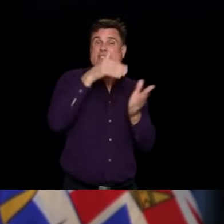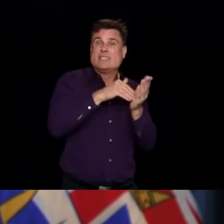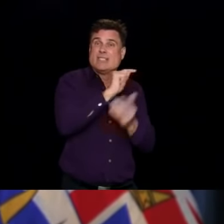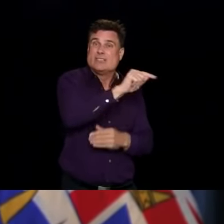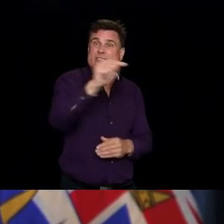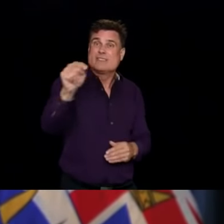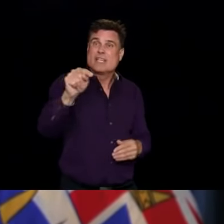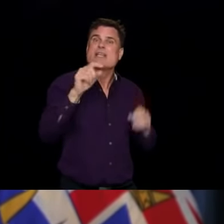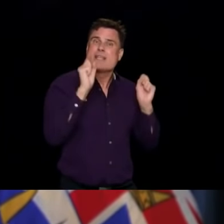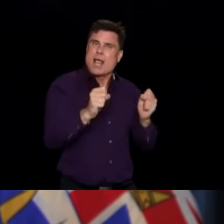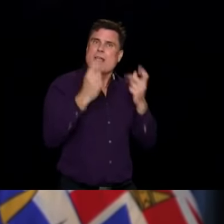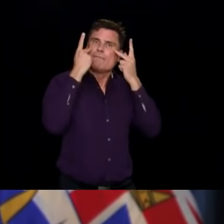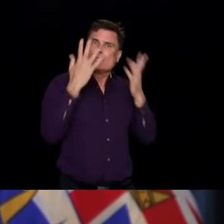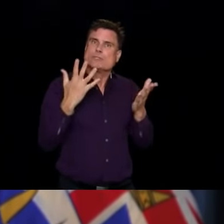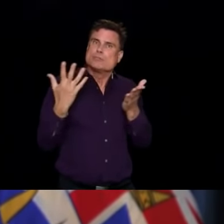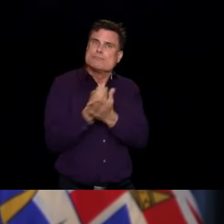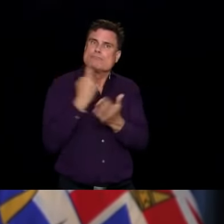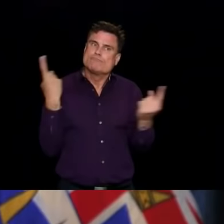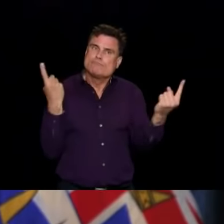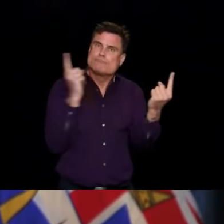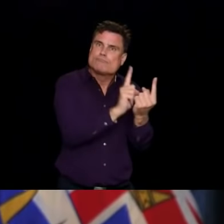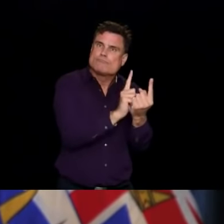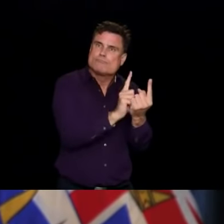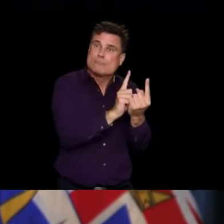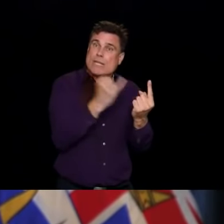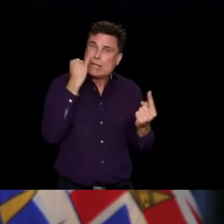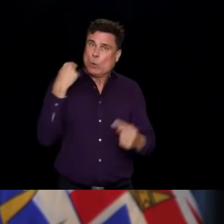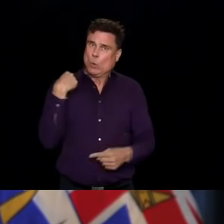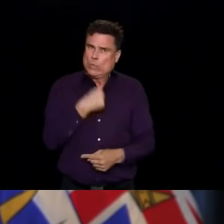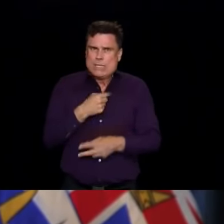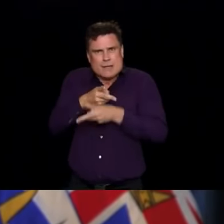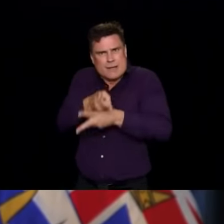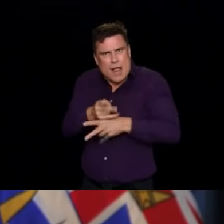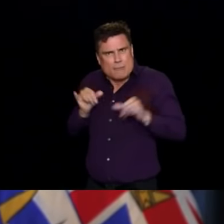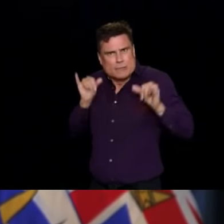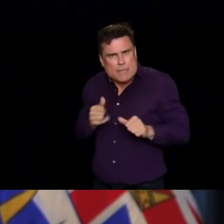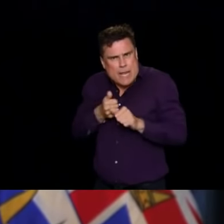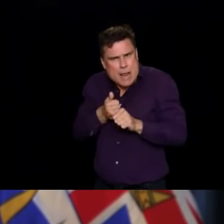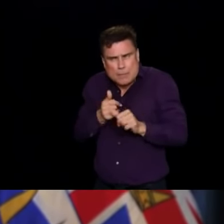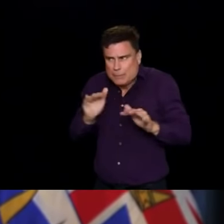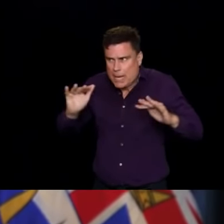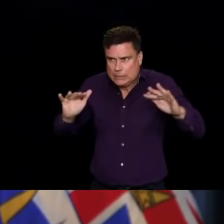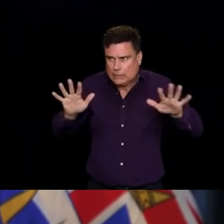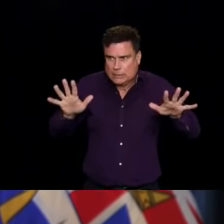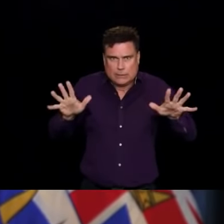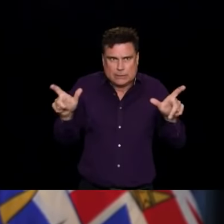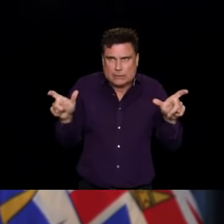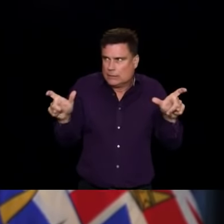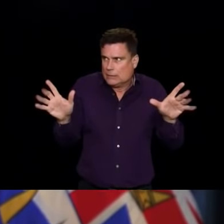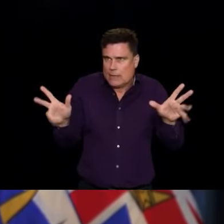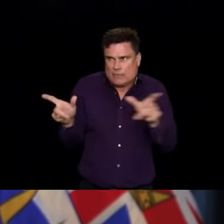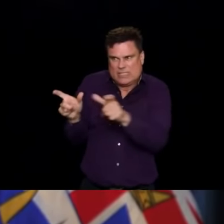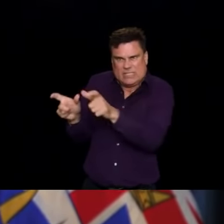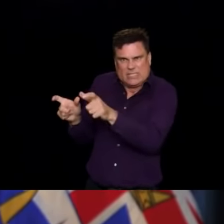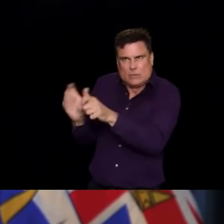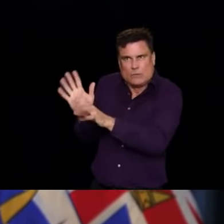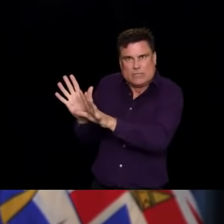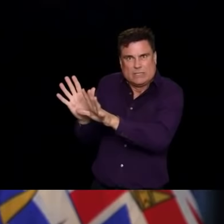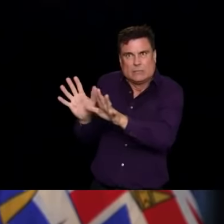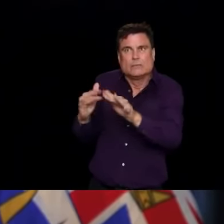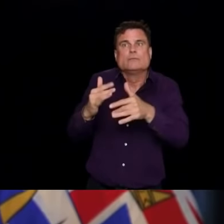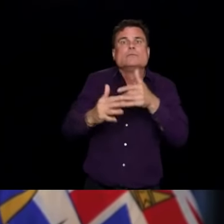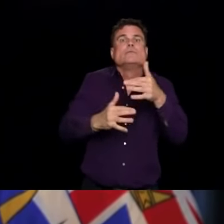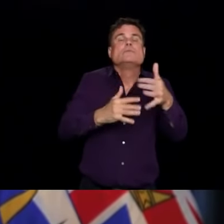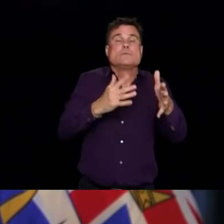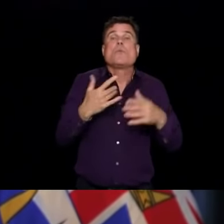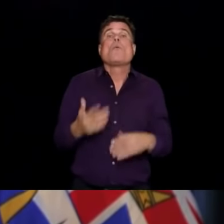vulnerable, and our loved ones. We are in this together, but our public health teams are monitoring and managing all